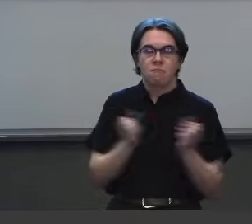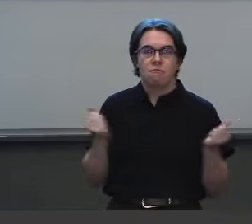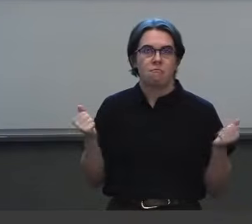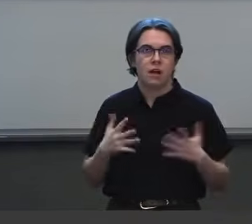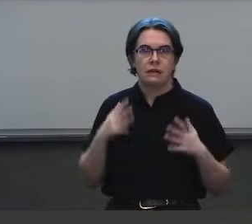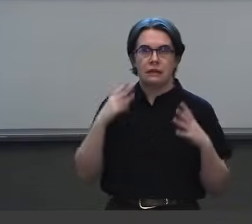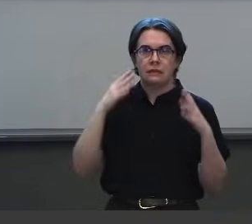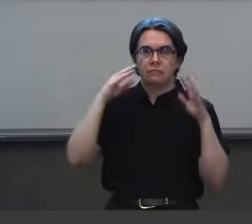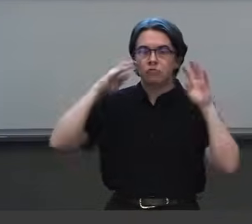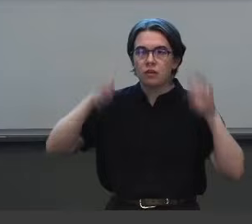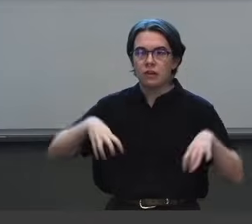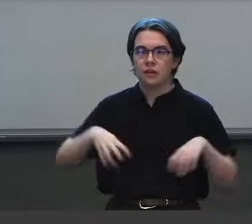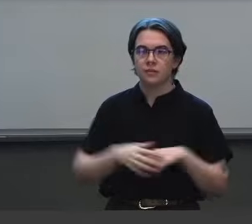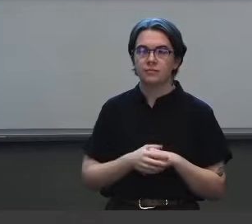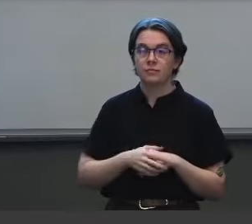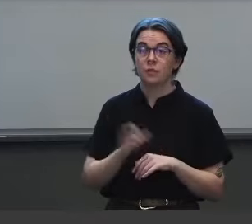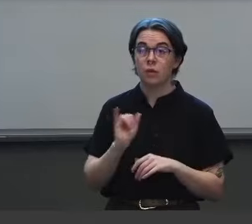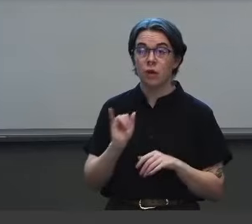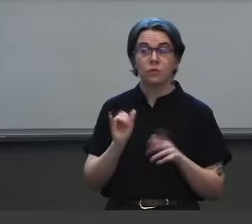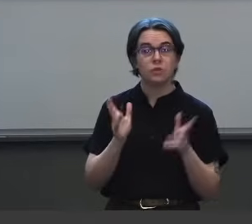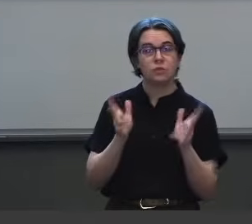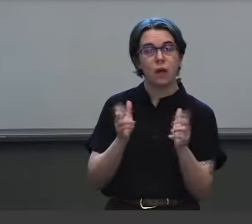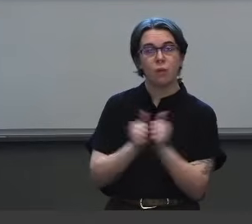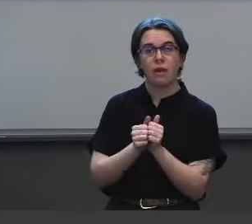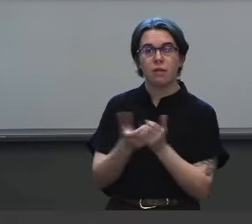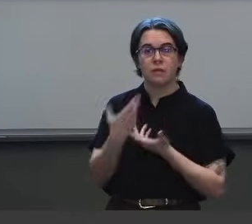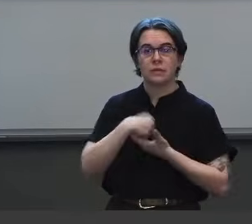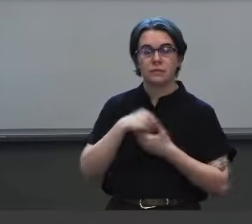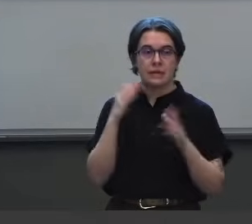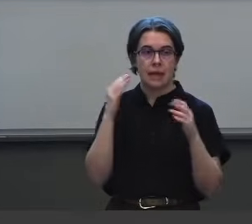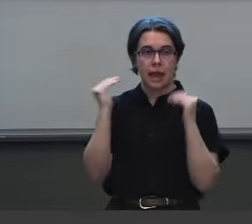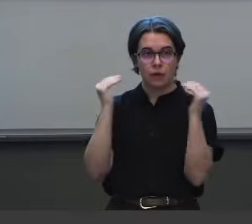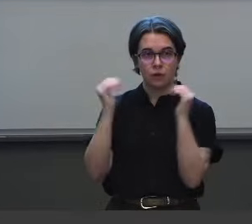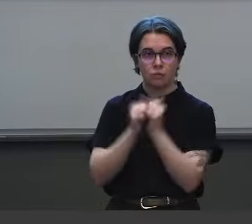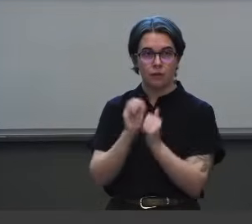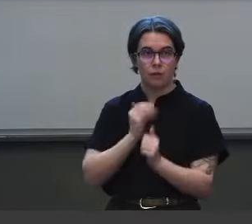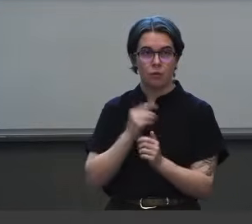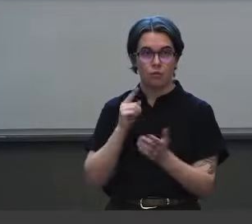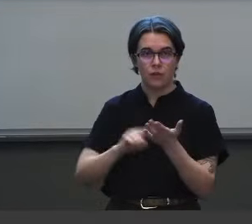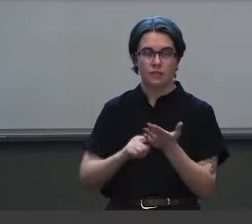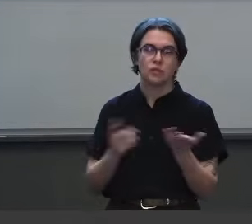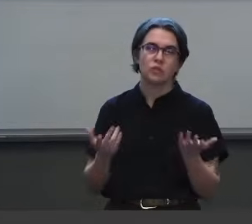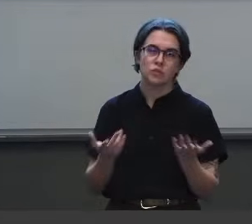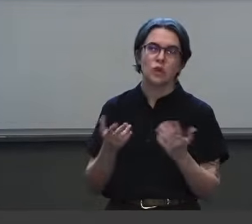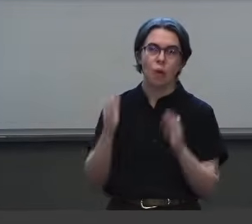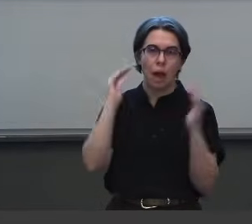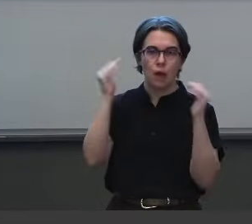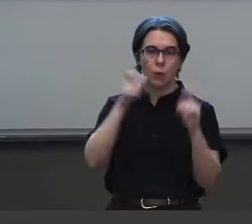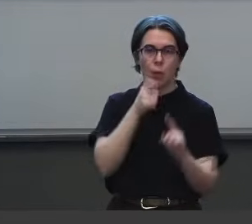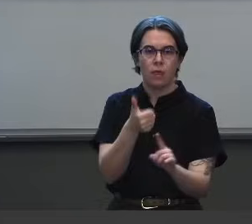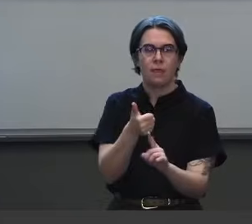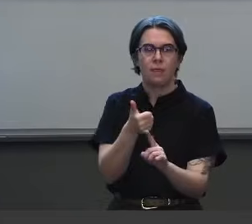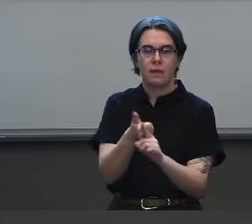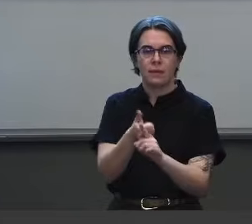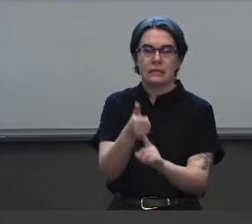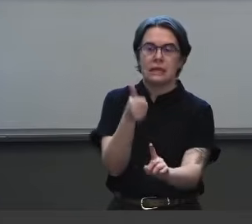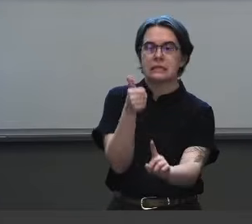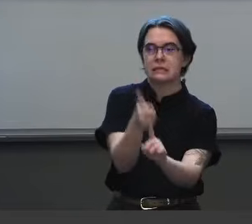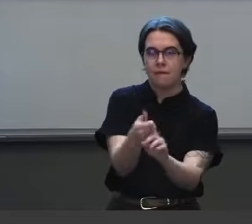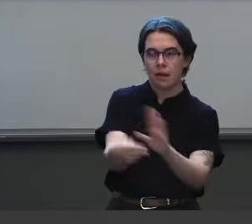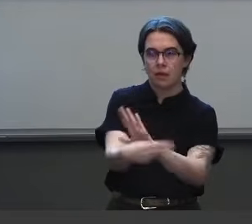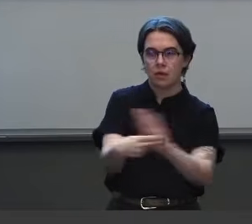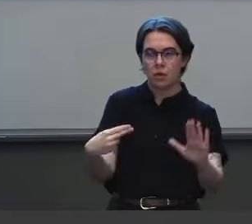We also spoke to autistic adults in our research. So these are individuals who self-reported as having a history of decreased